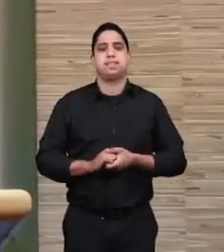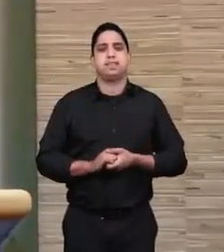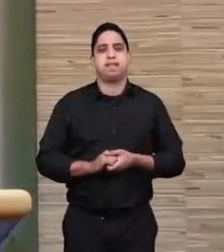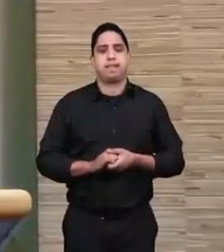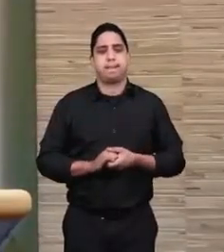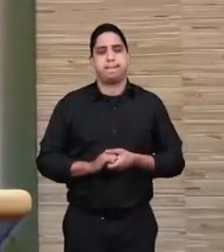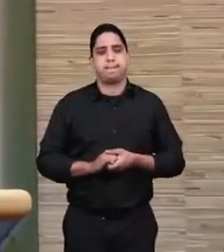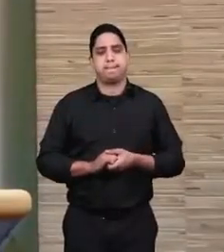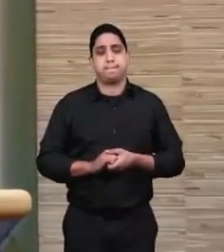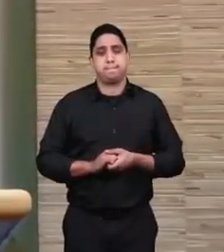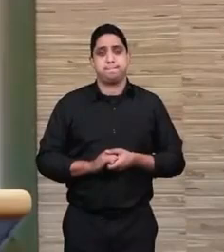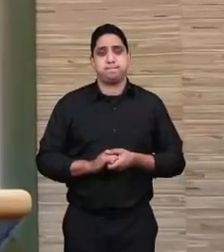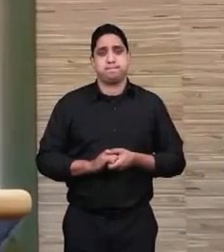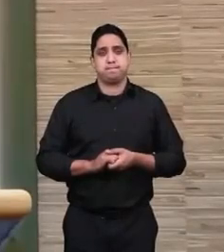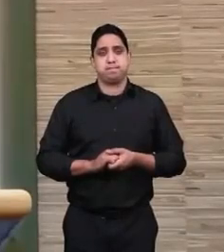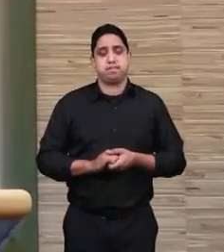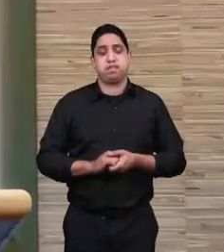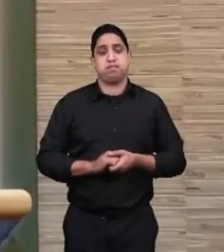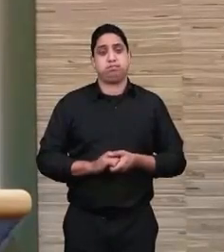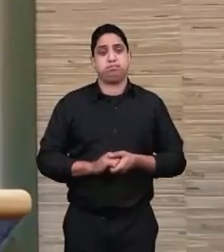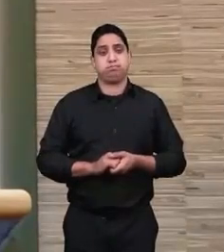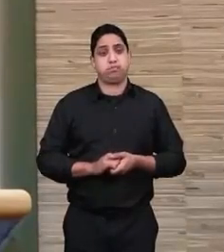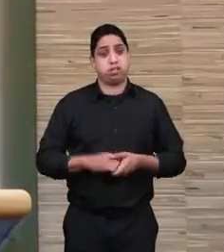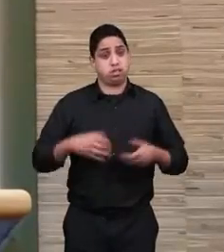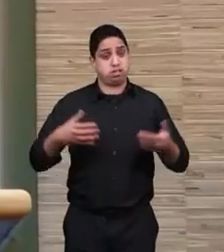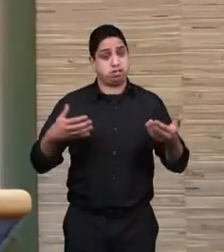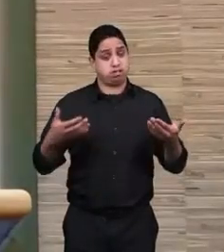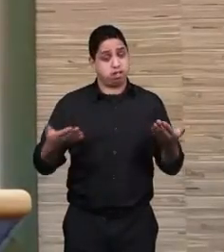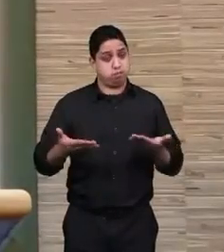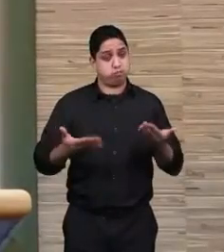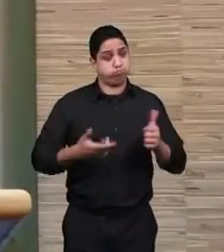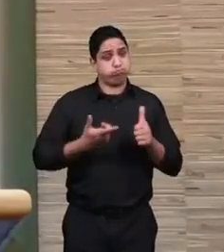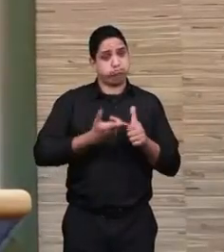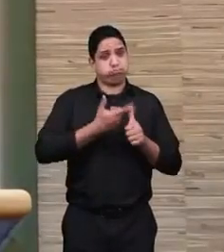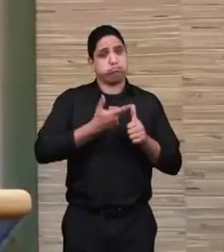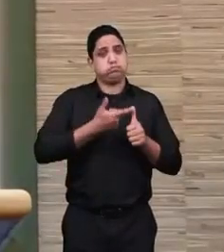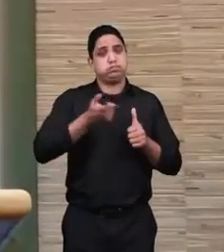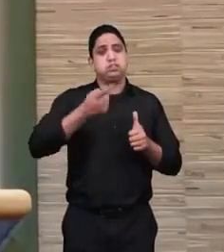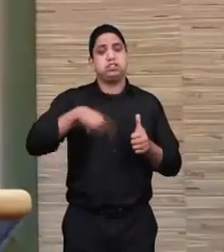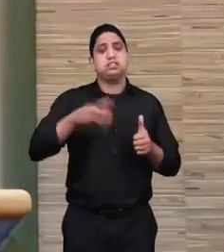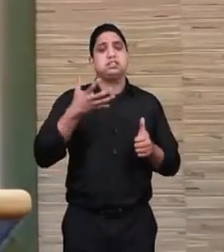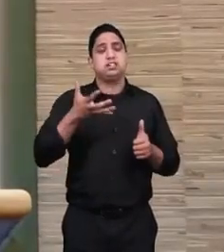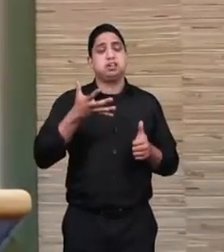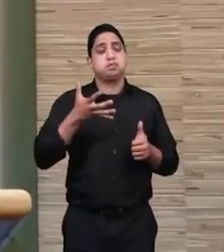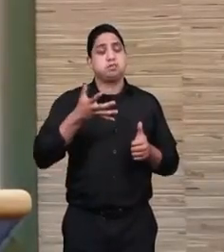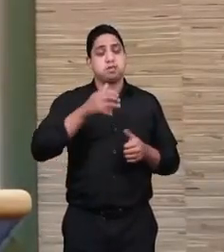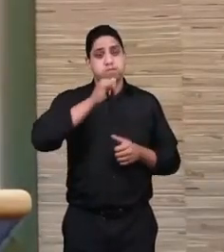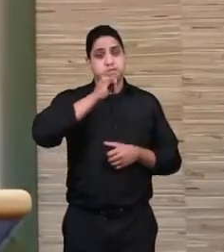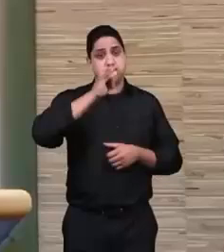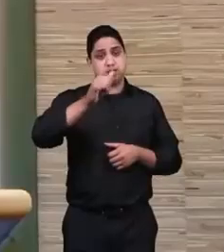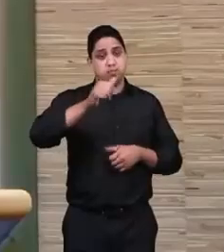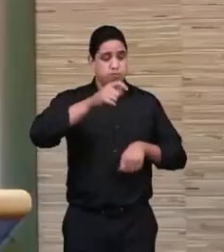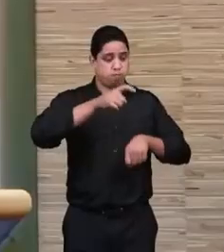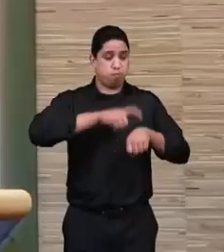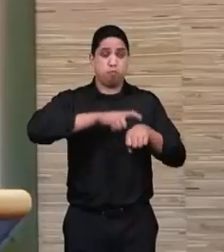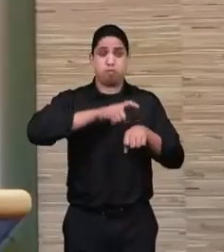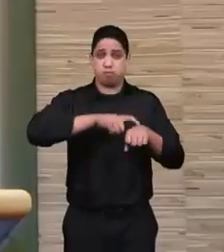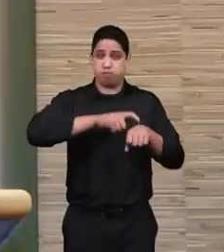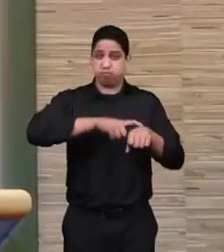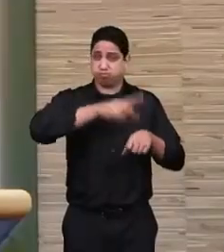we want to refer to the situation which many of our brethren are living,